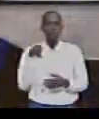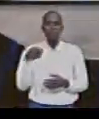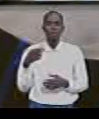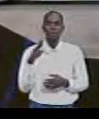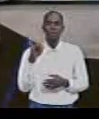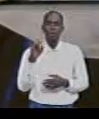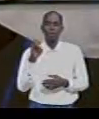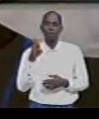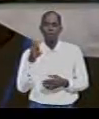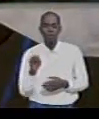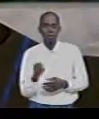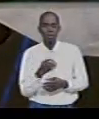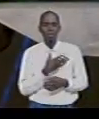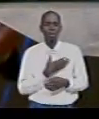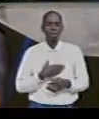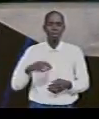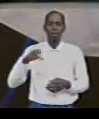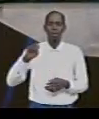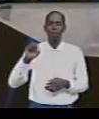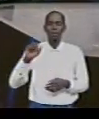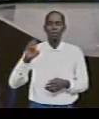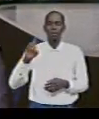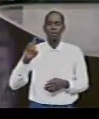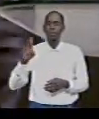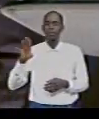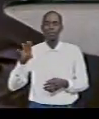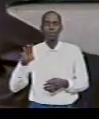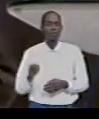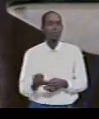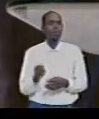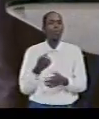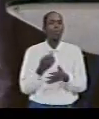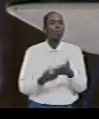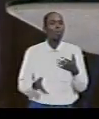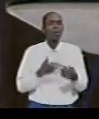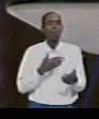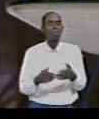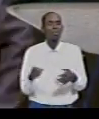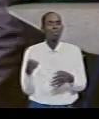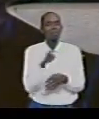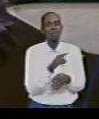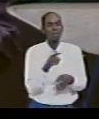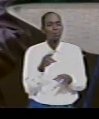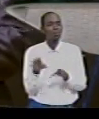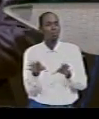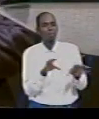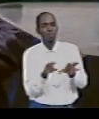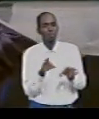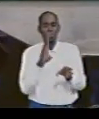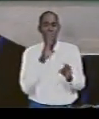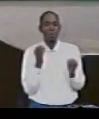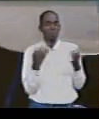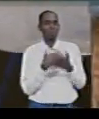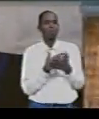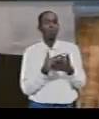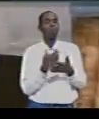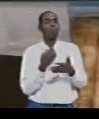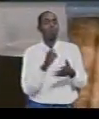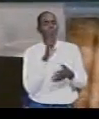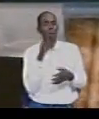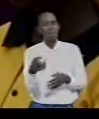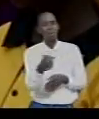everything they threatened, what's the outcome? Where are they today? What are you afraid of? We will not be afraid of